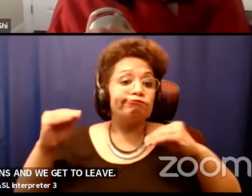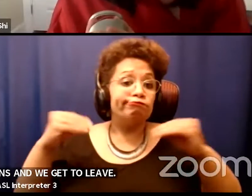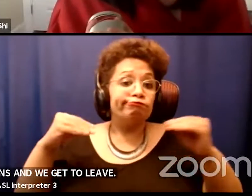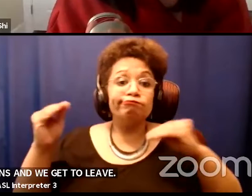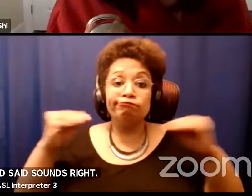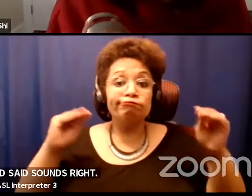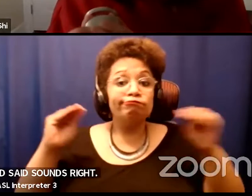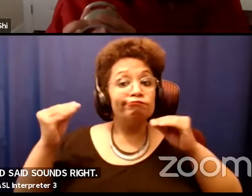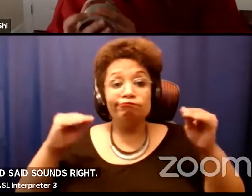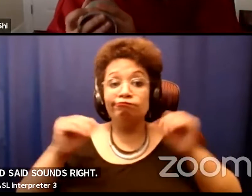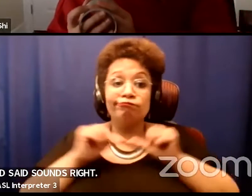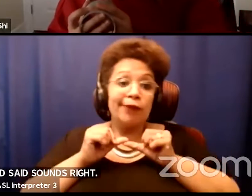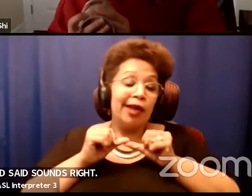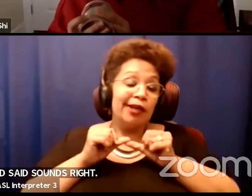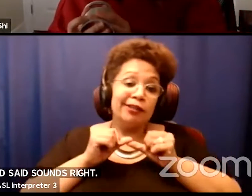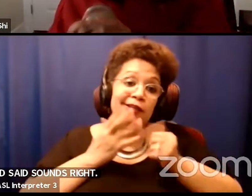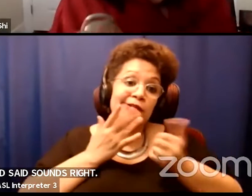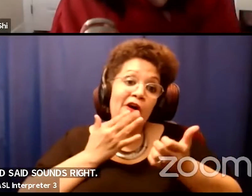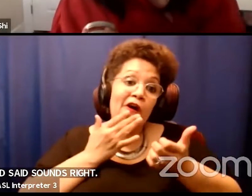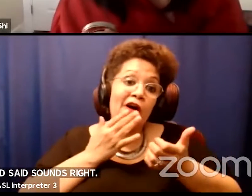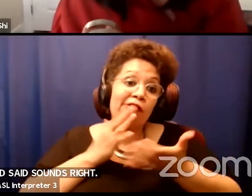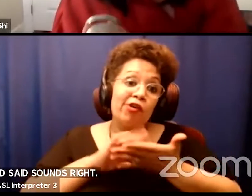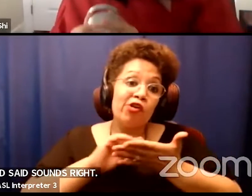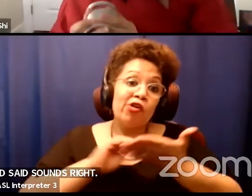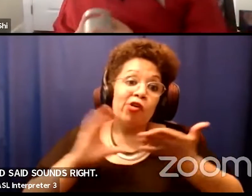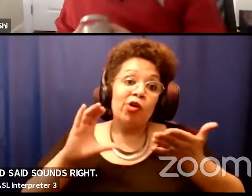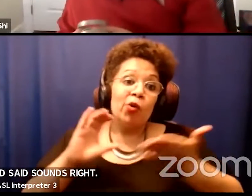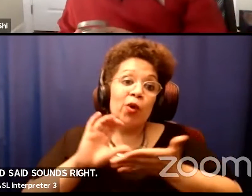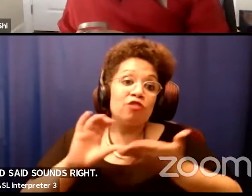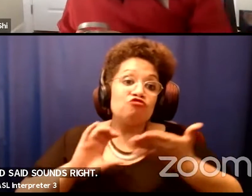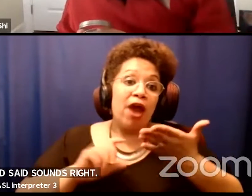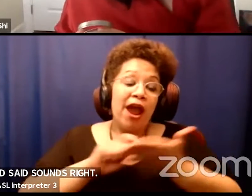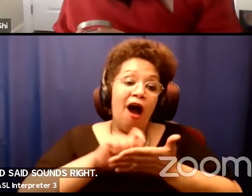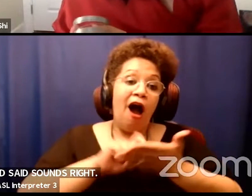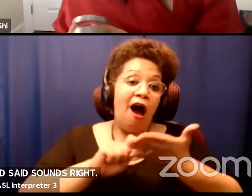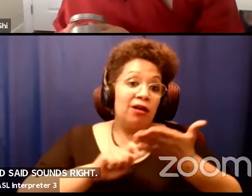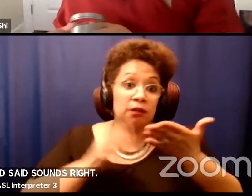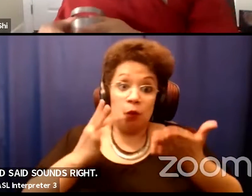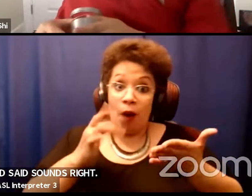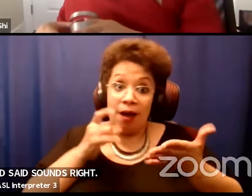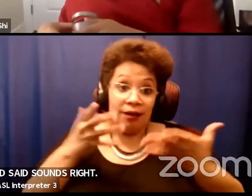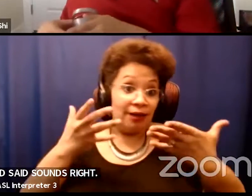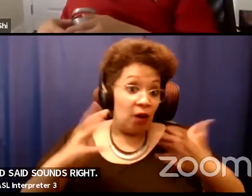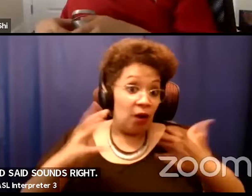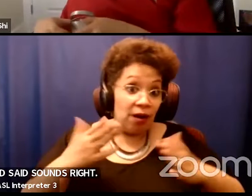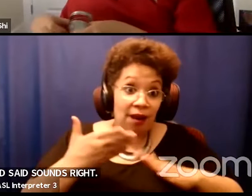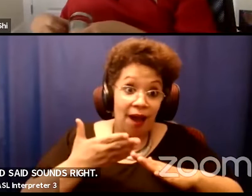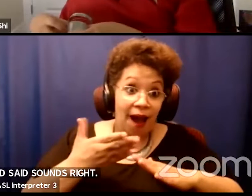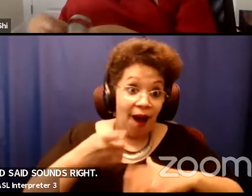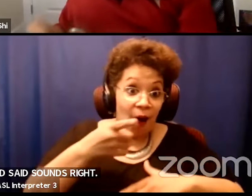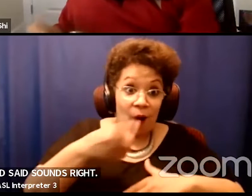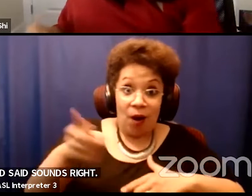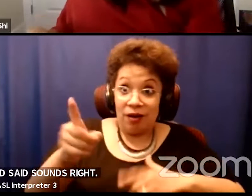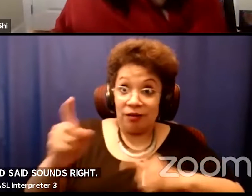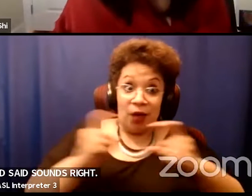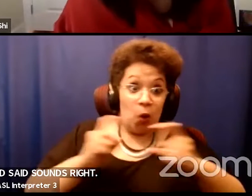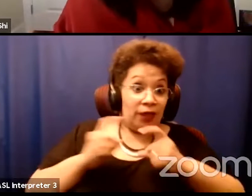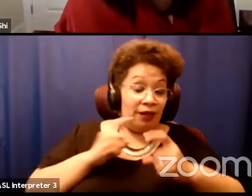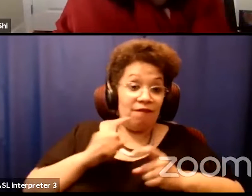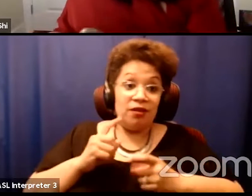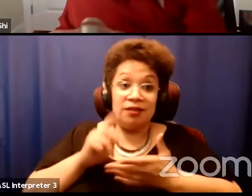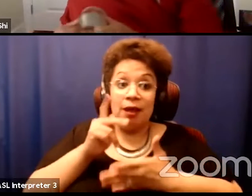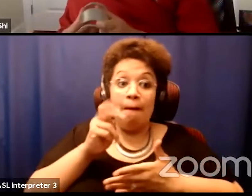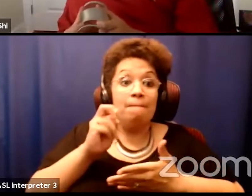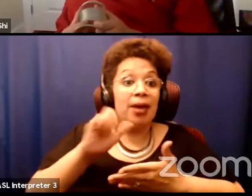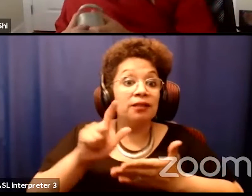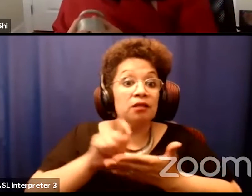continued coloring with our crayons because they don't let us have pencil crayons before a certain time in the morning or after a certain time at night